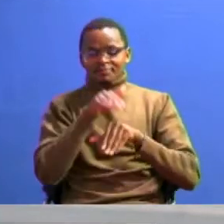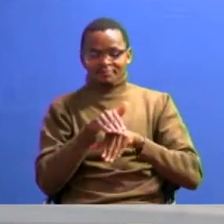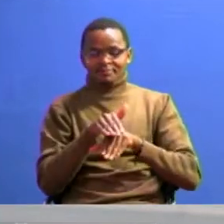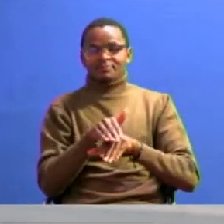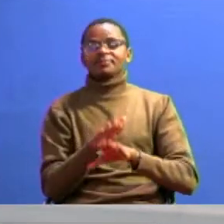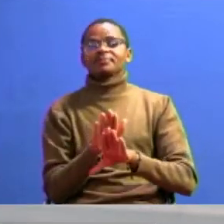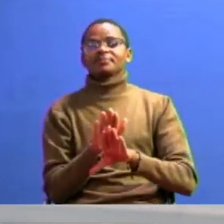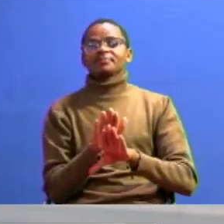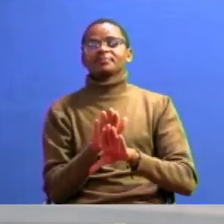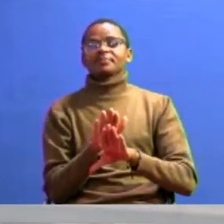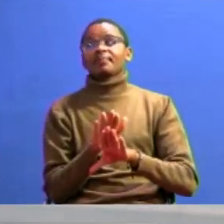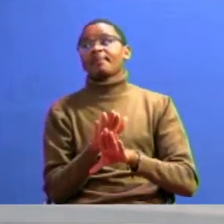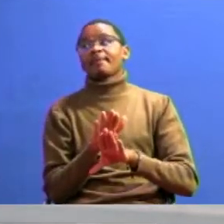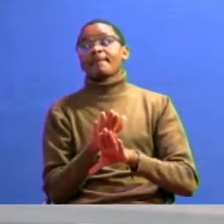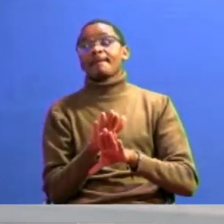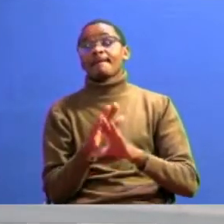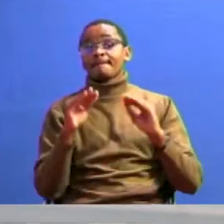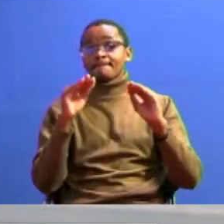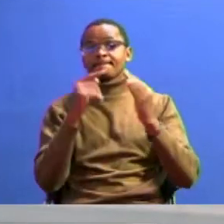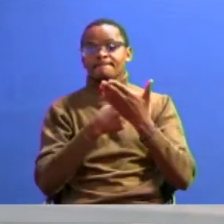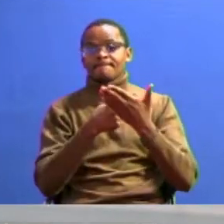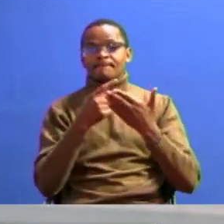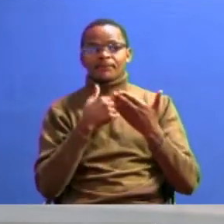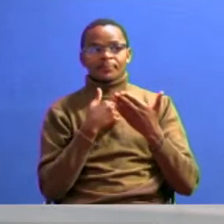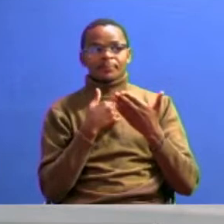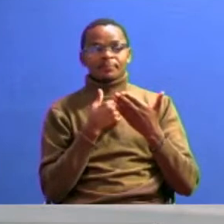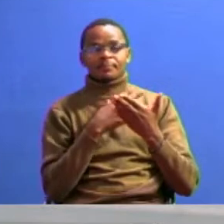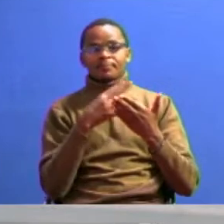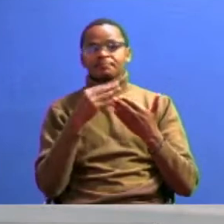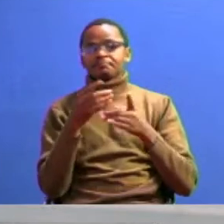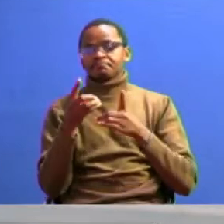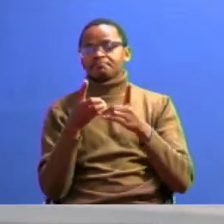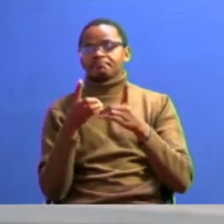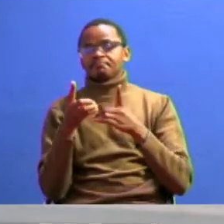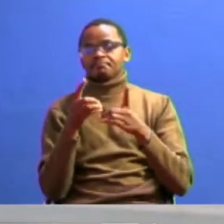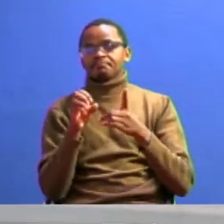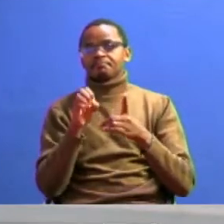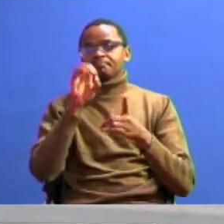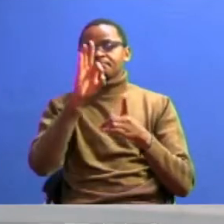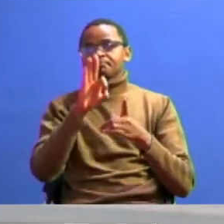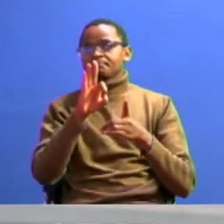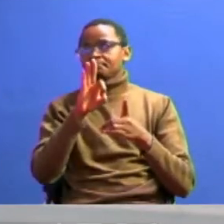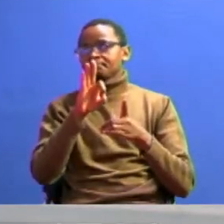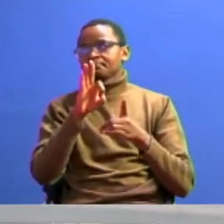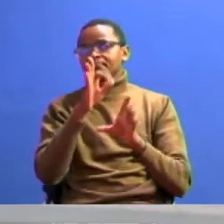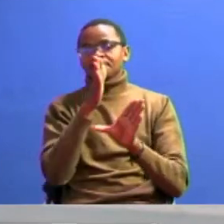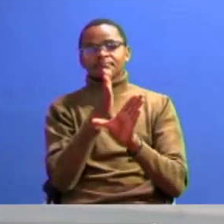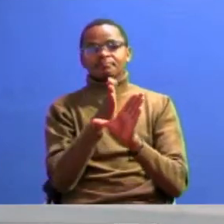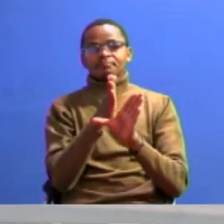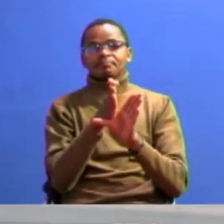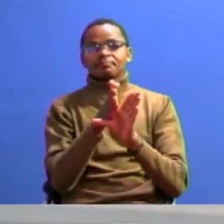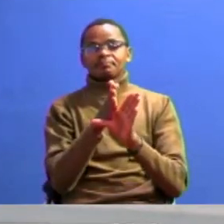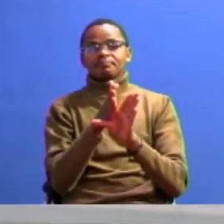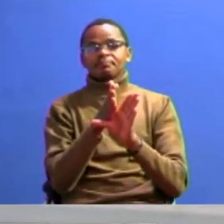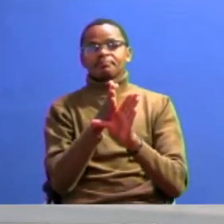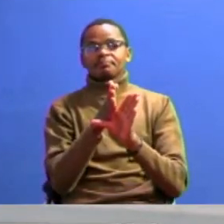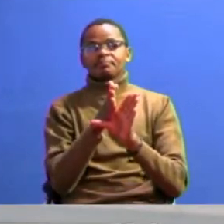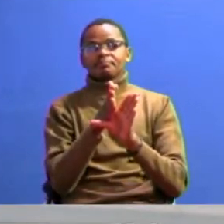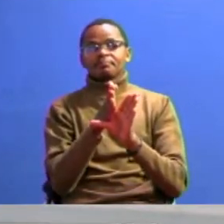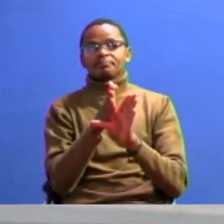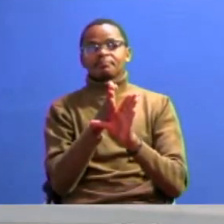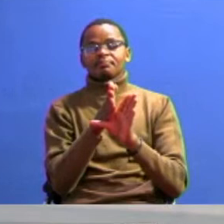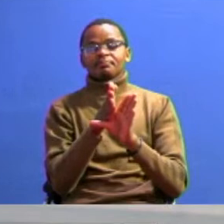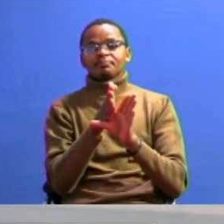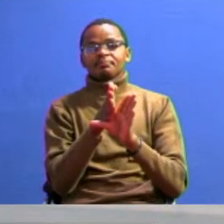the awareness week that you are having at the Directorate of Psychology and